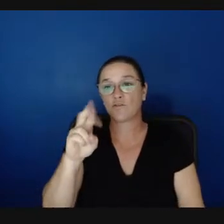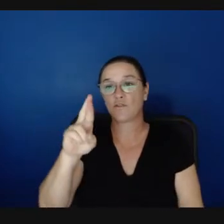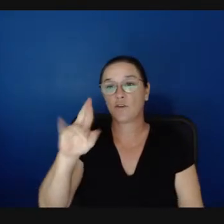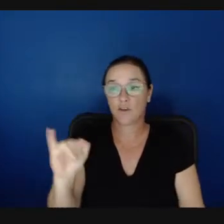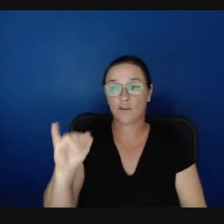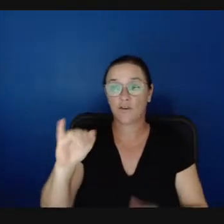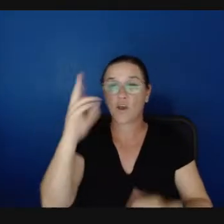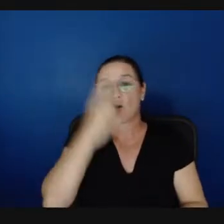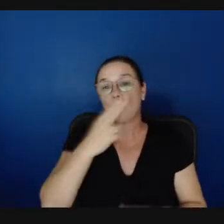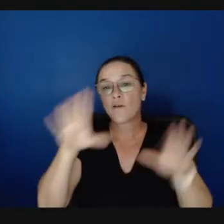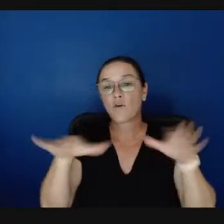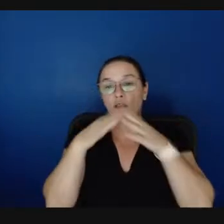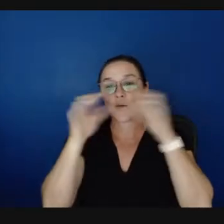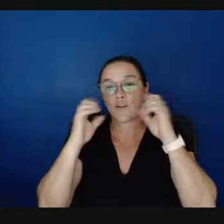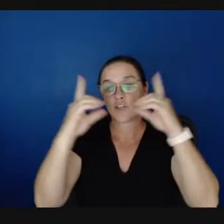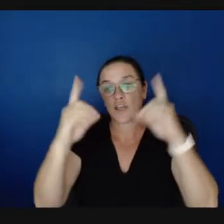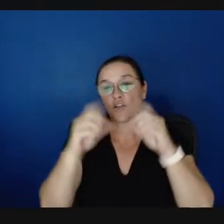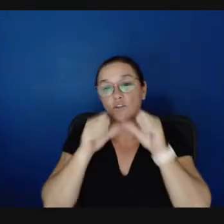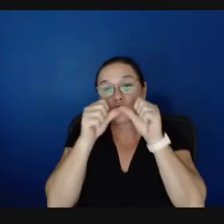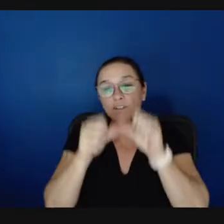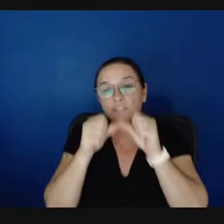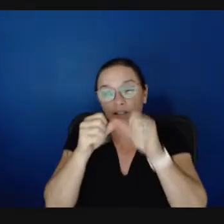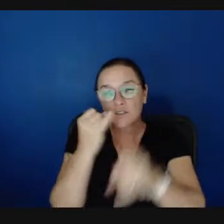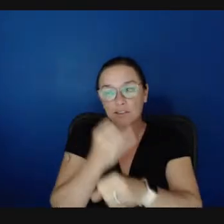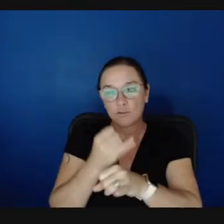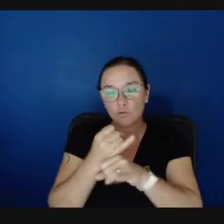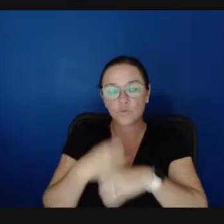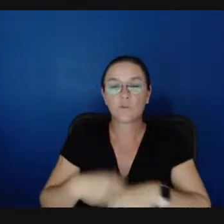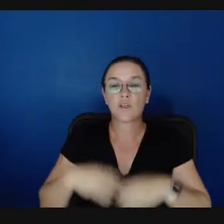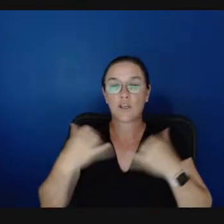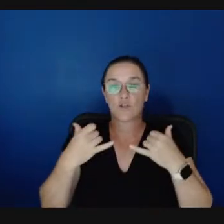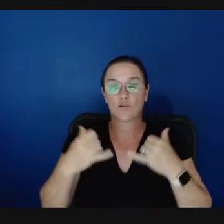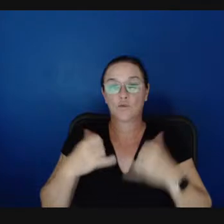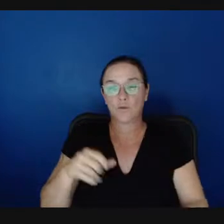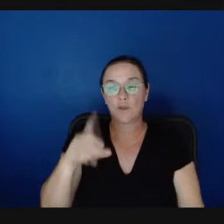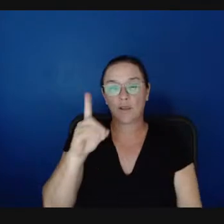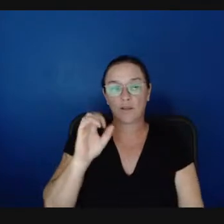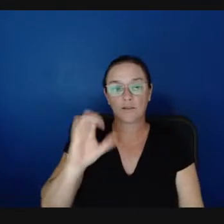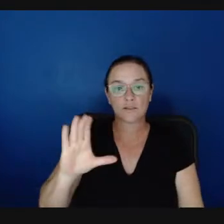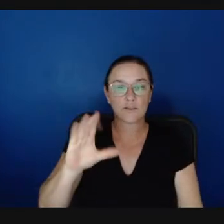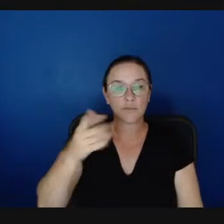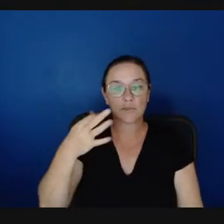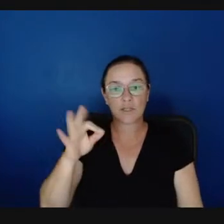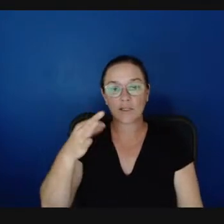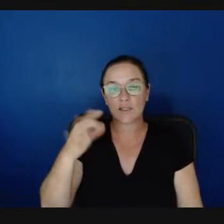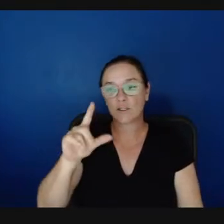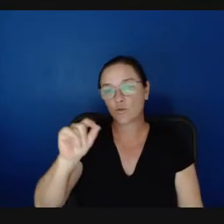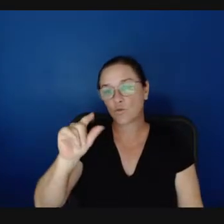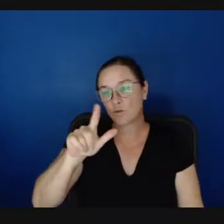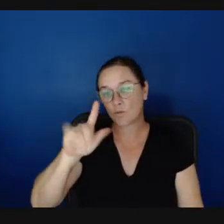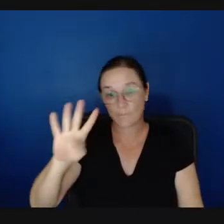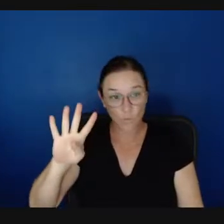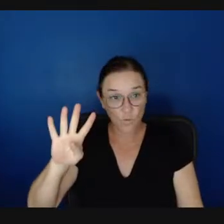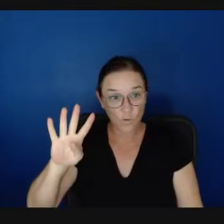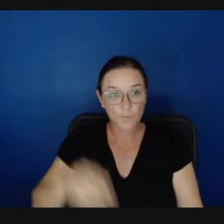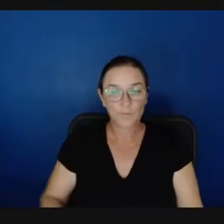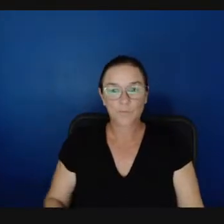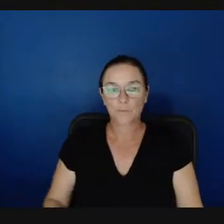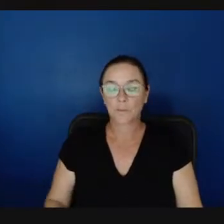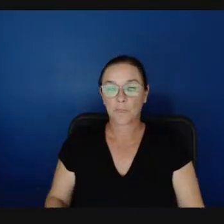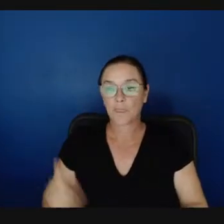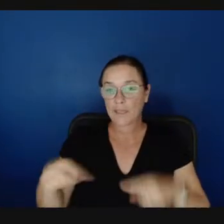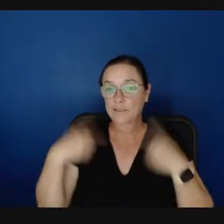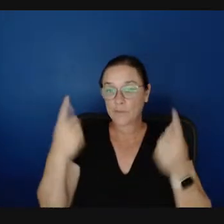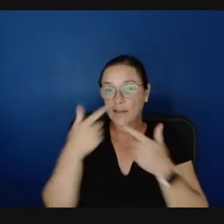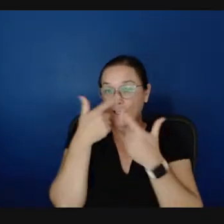Resilience Institute. Today is Thursday, December 19th, 2024. It's been an interesting